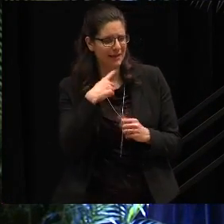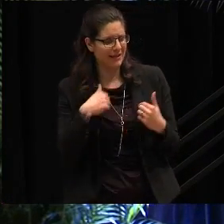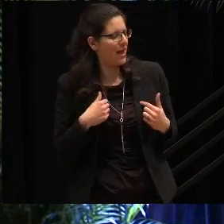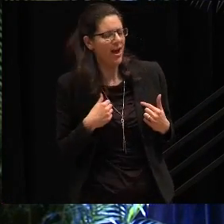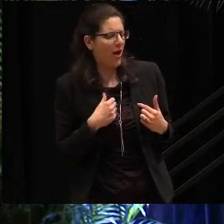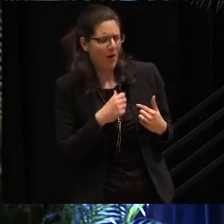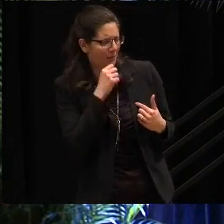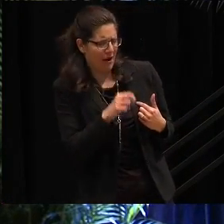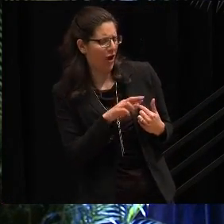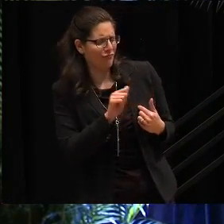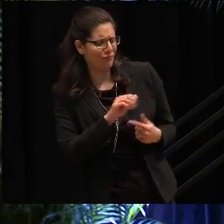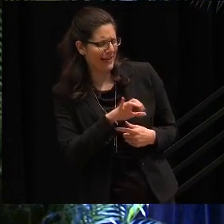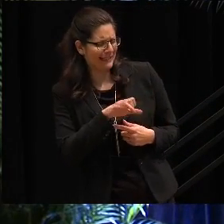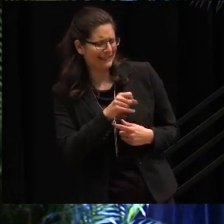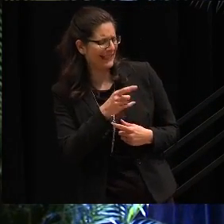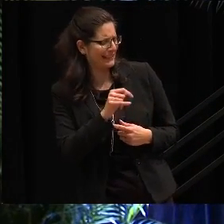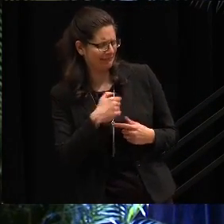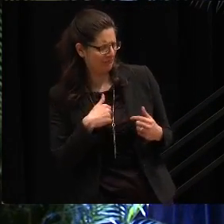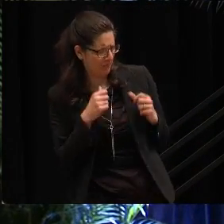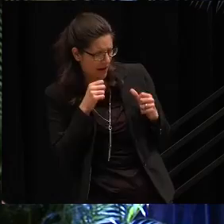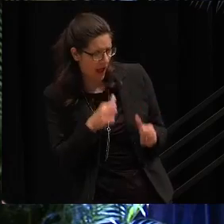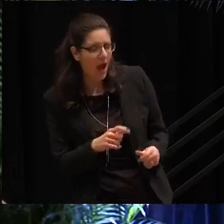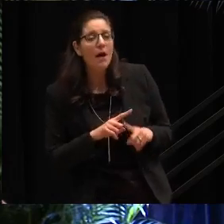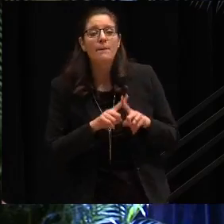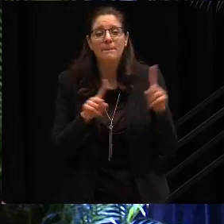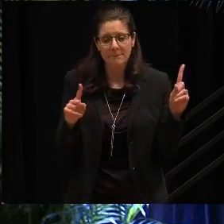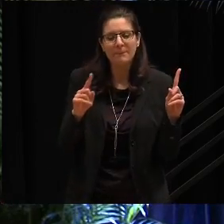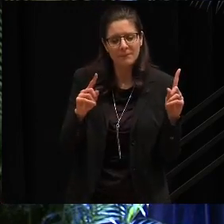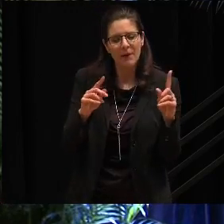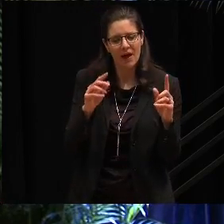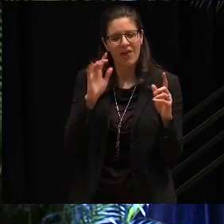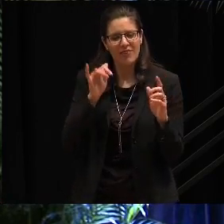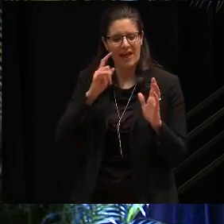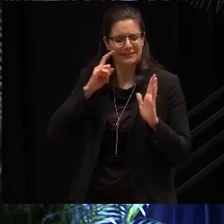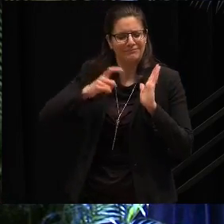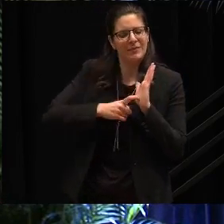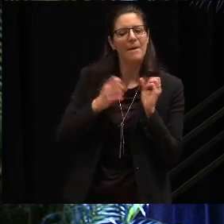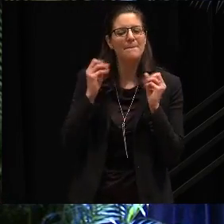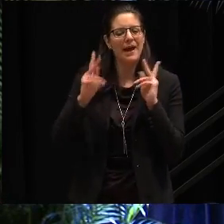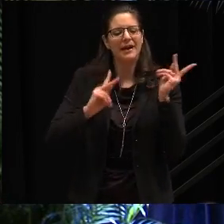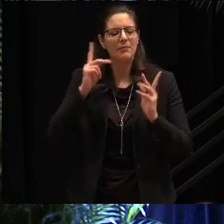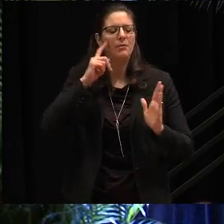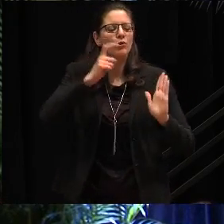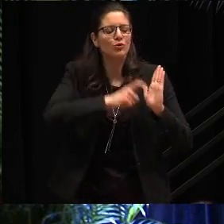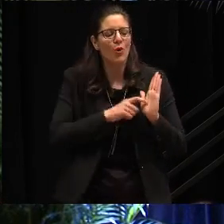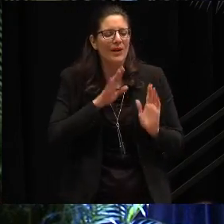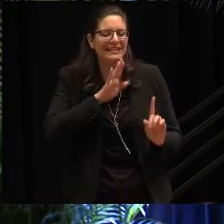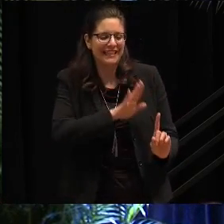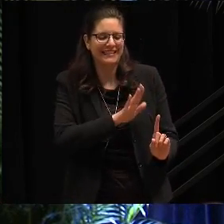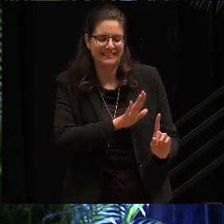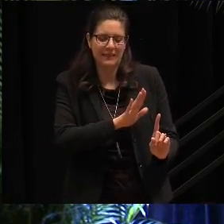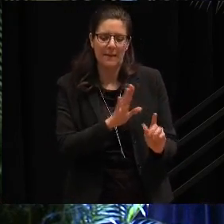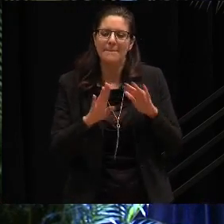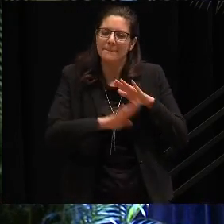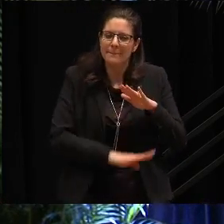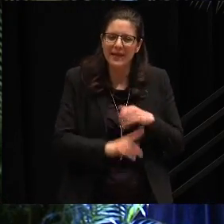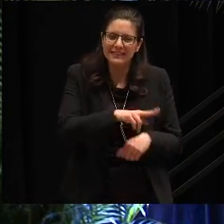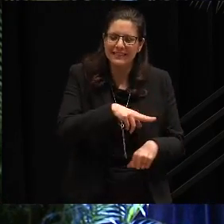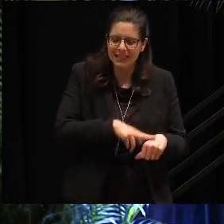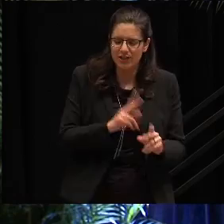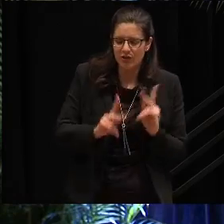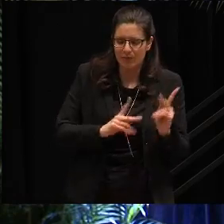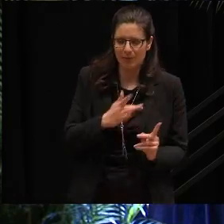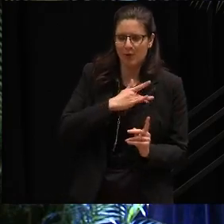he has sounded a lot of what Democrats say are dog whistles, appealing to the baser nature of people who